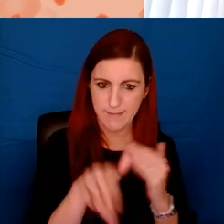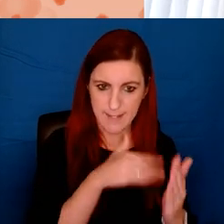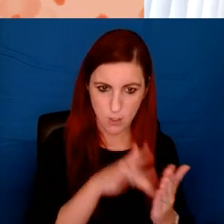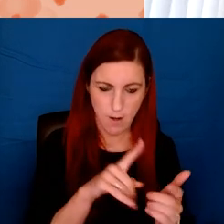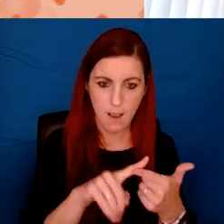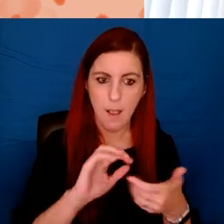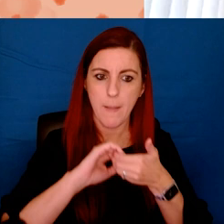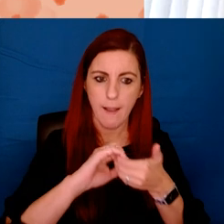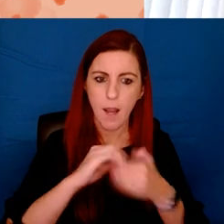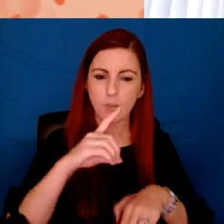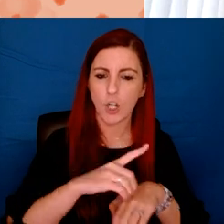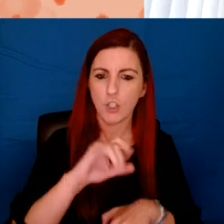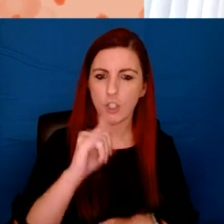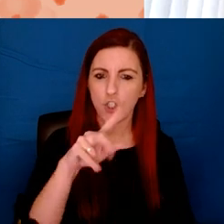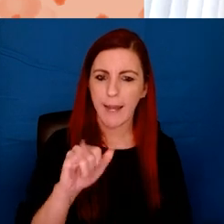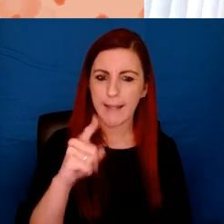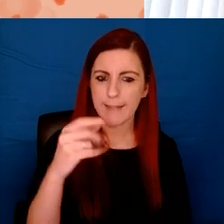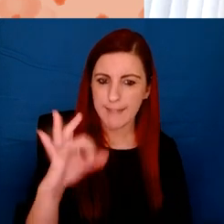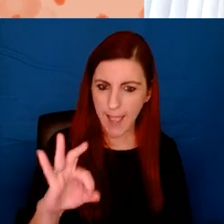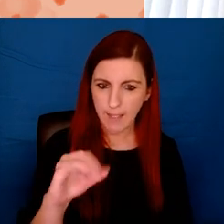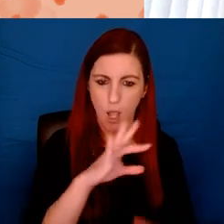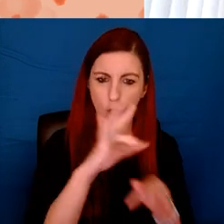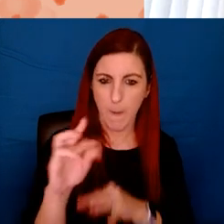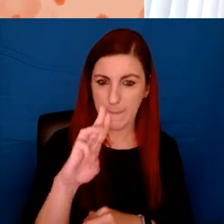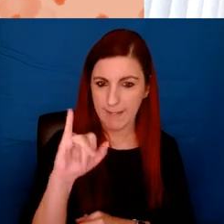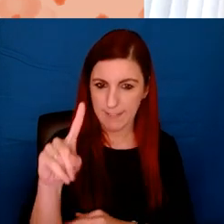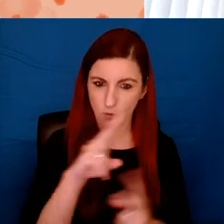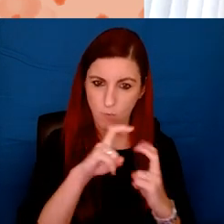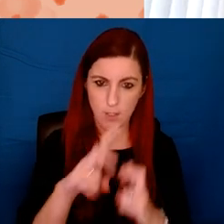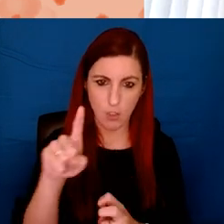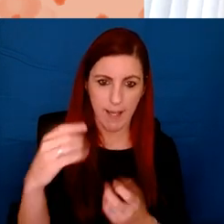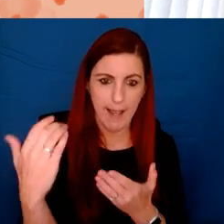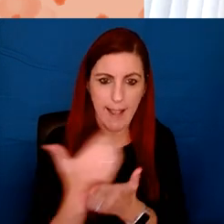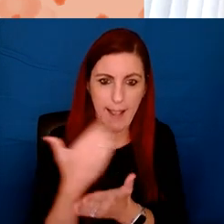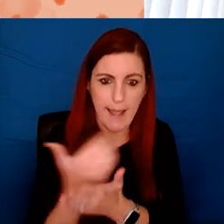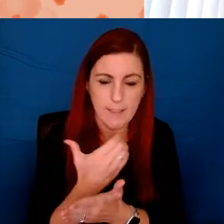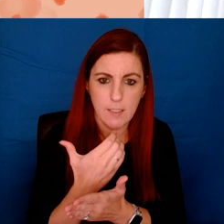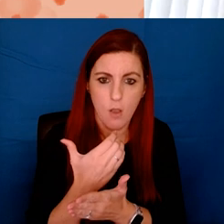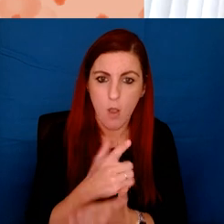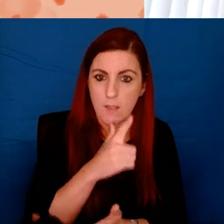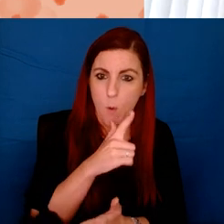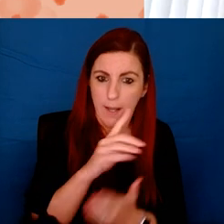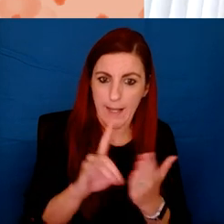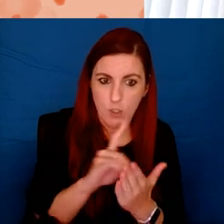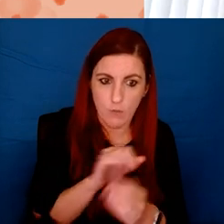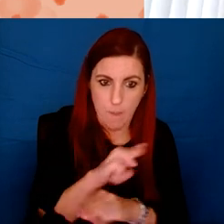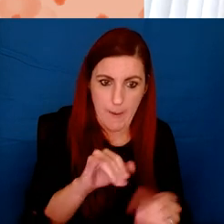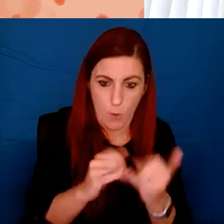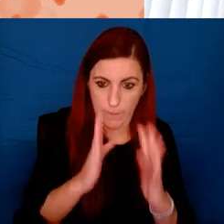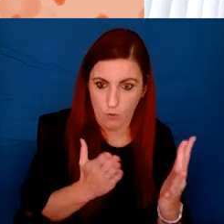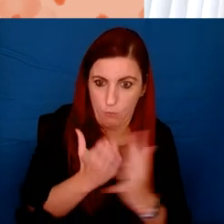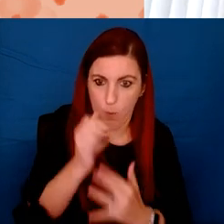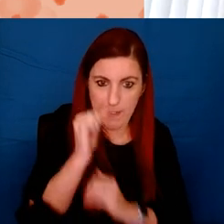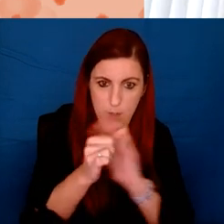centre. My colleague, Dr Jenny Dagg, is another postdoctoral researcher. She collects oral histories from disabled people